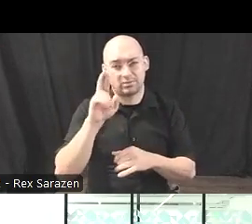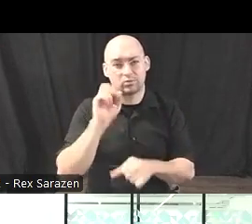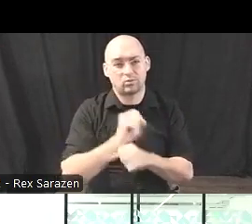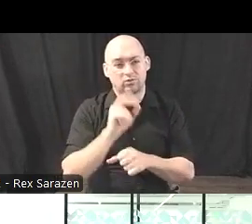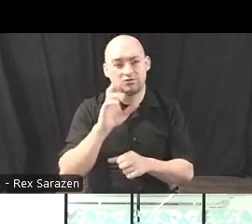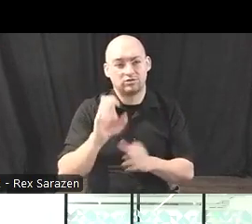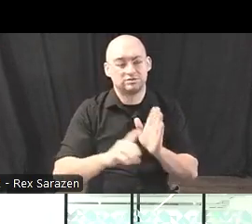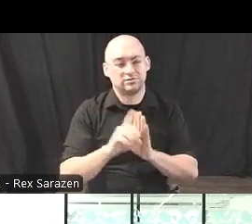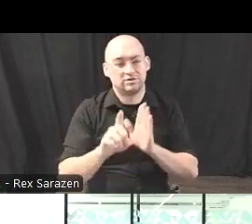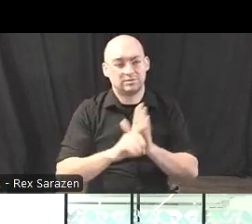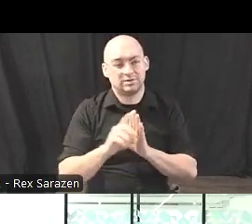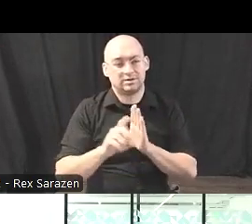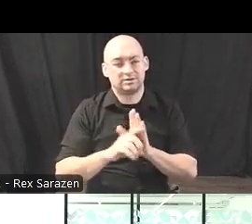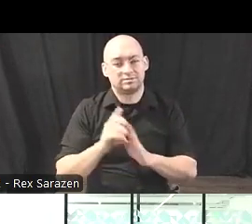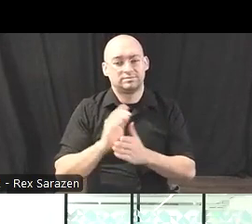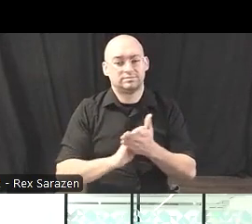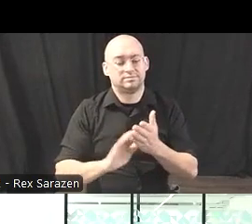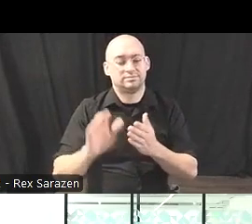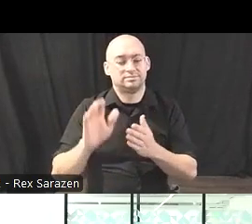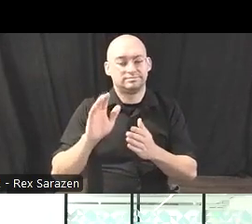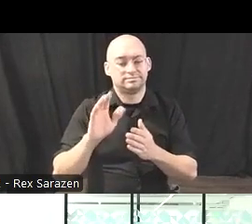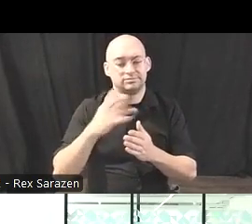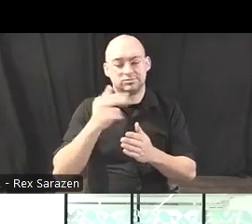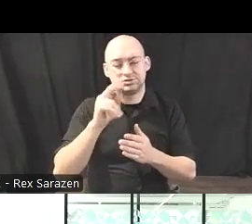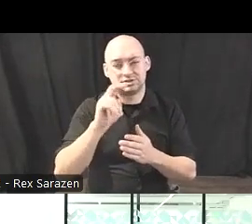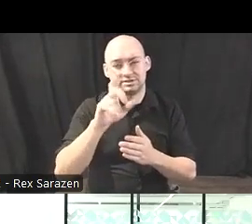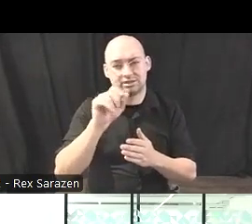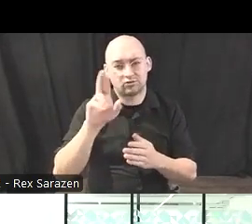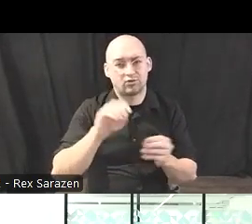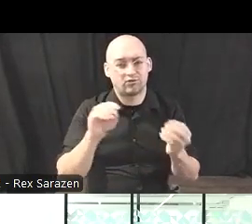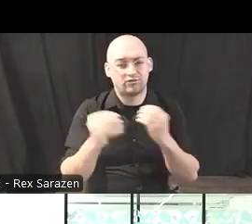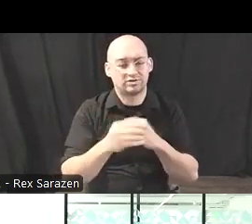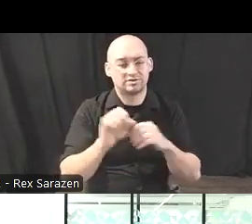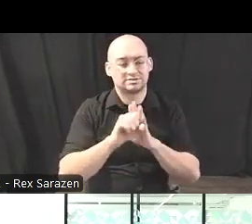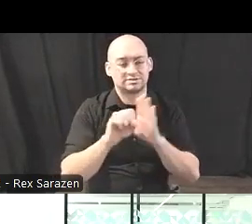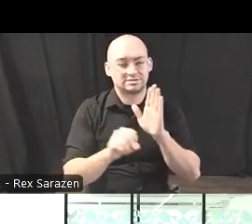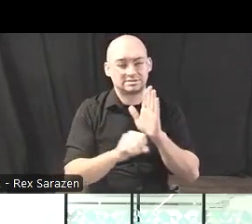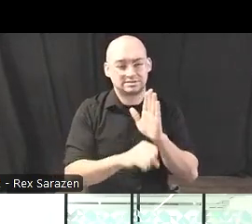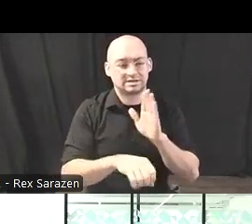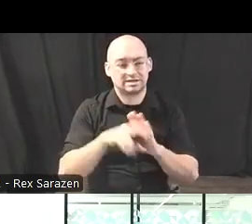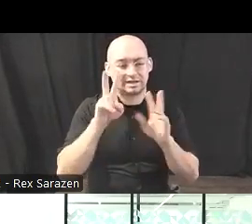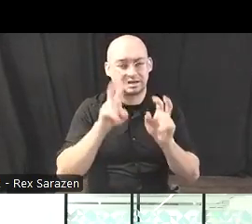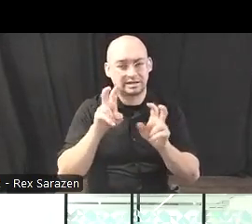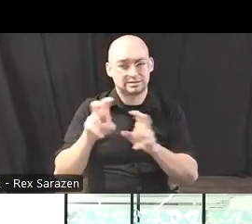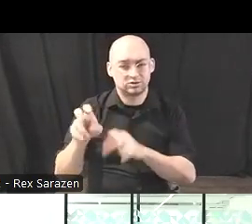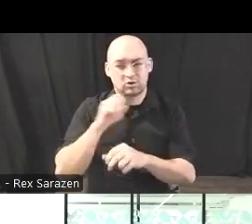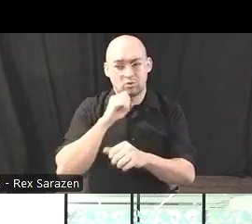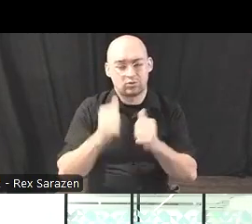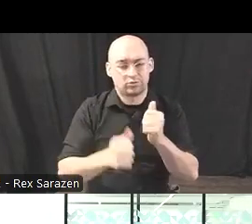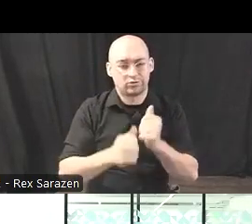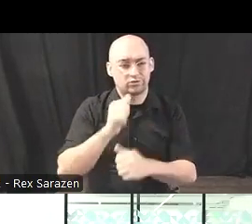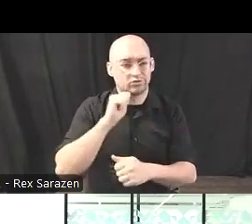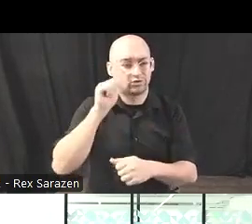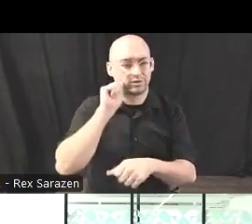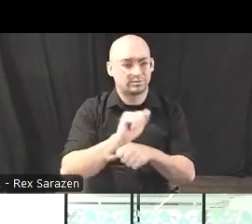Community College Chancellor's Office to do a state analysis of older adult employment opportunities and barriers, and